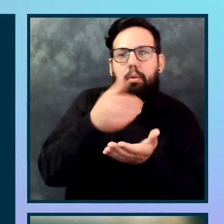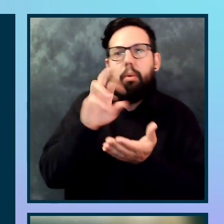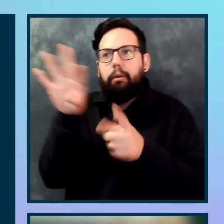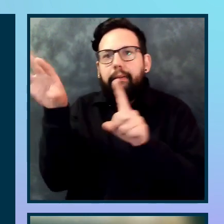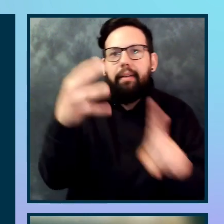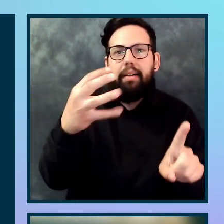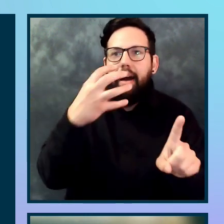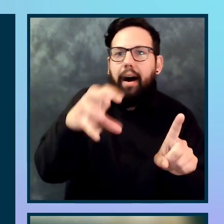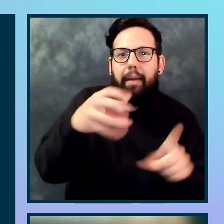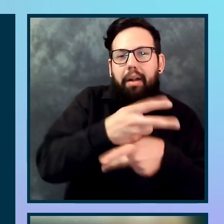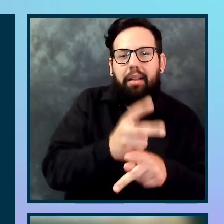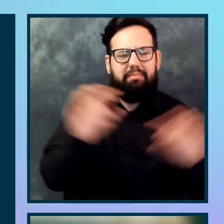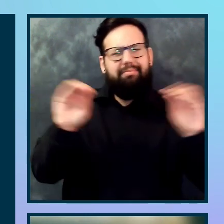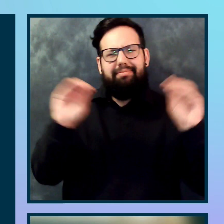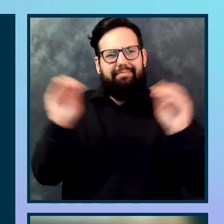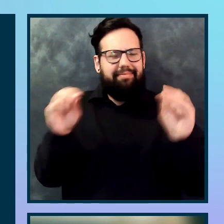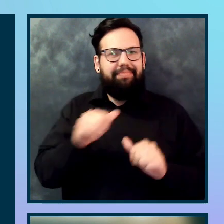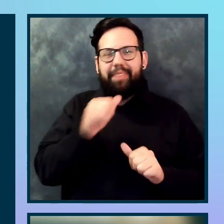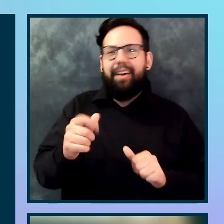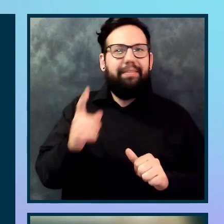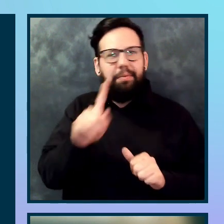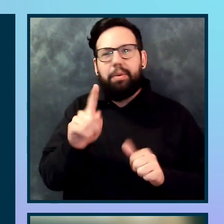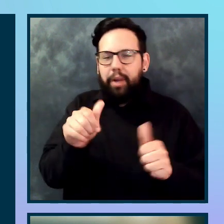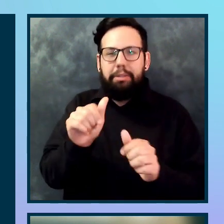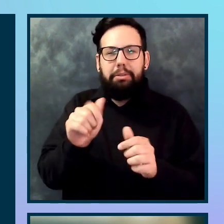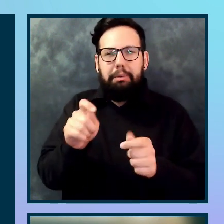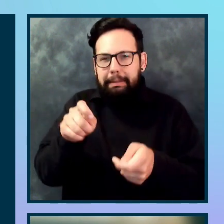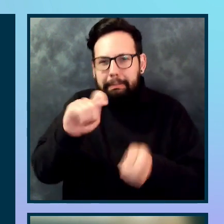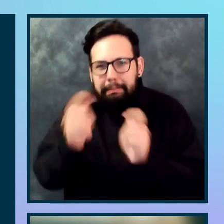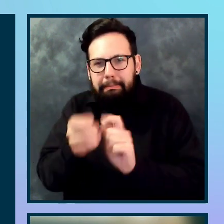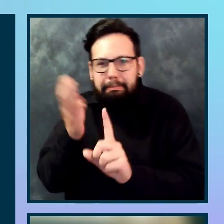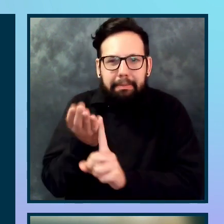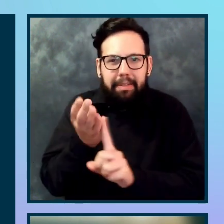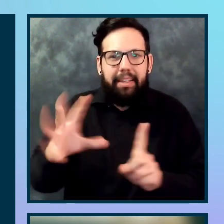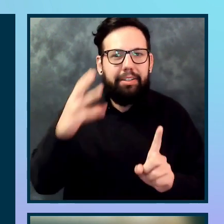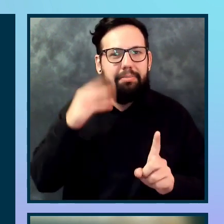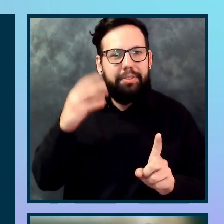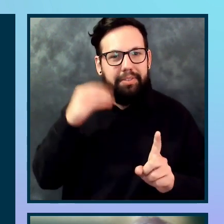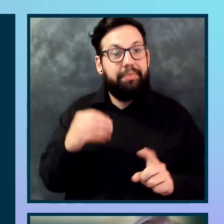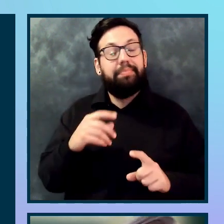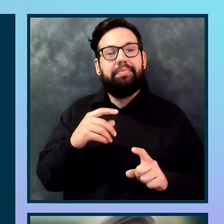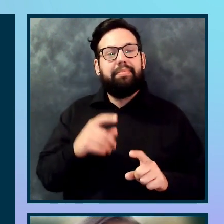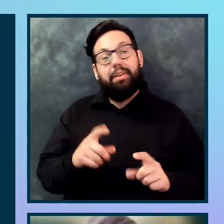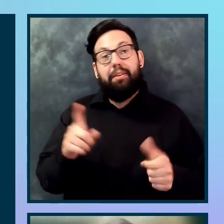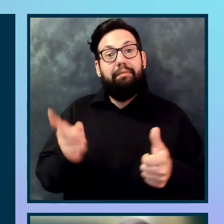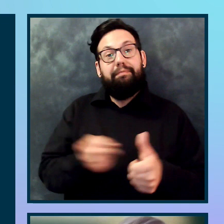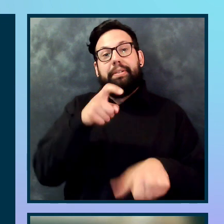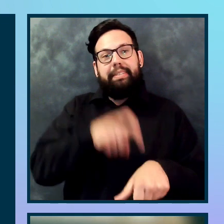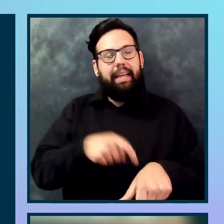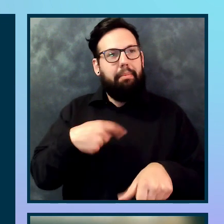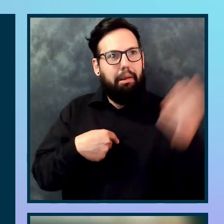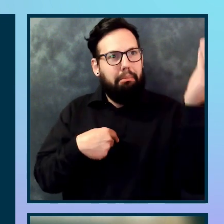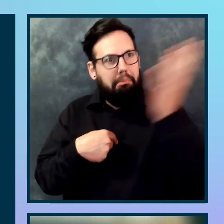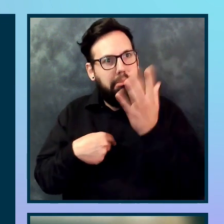When I first heard about accessibility sort priority, this was my first fear. I just had little nightmares dancing in my